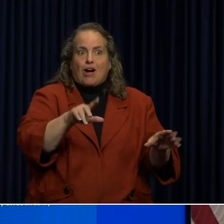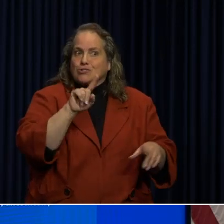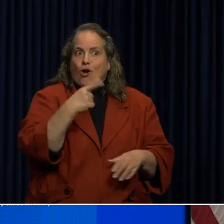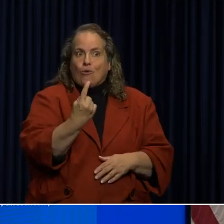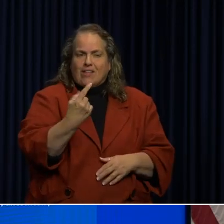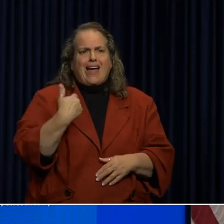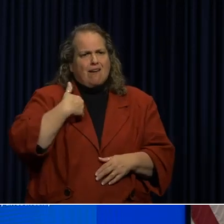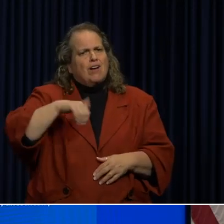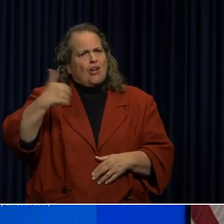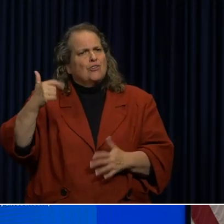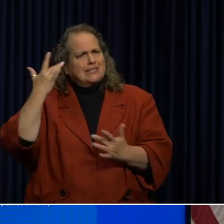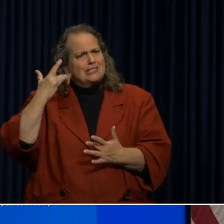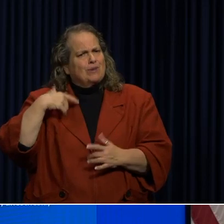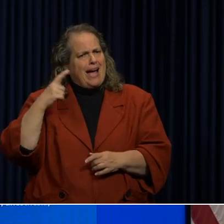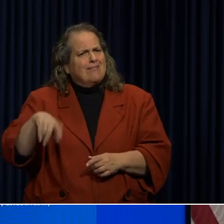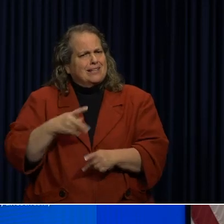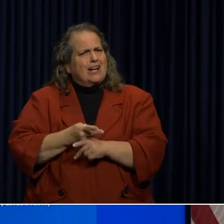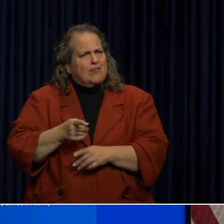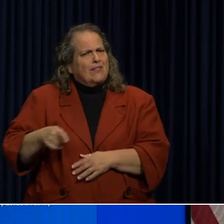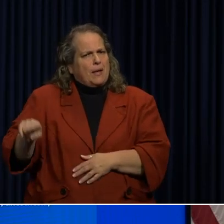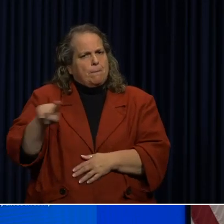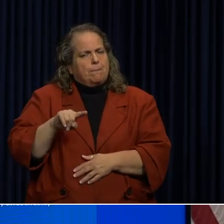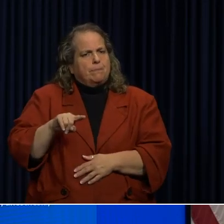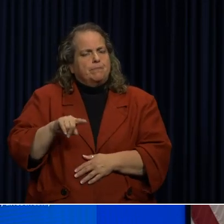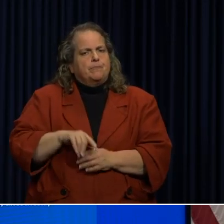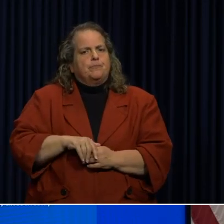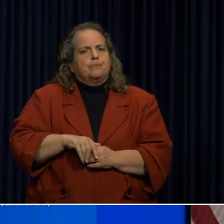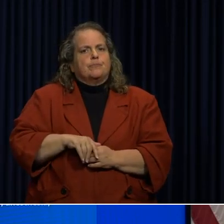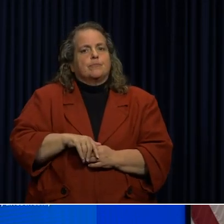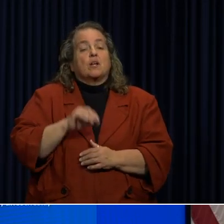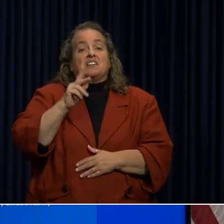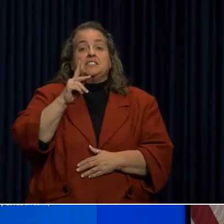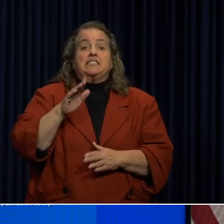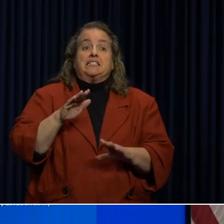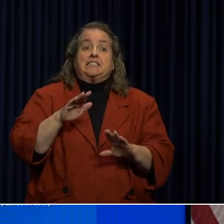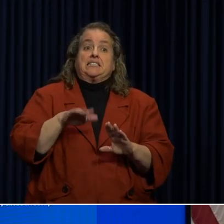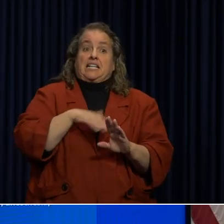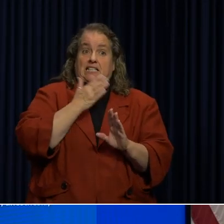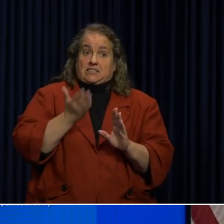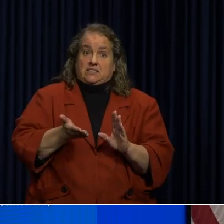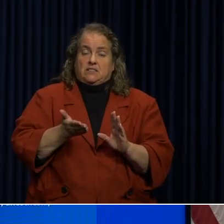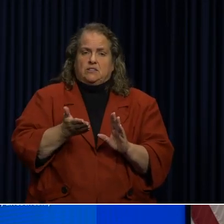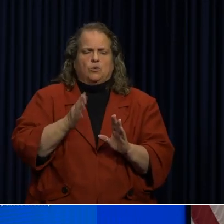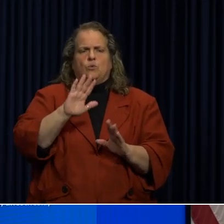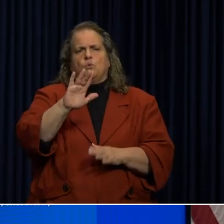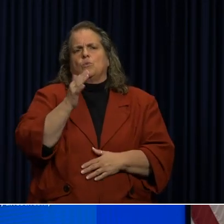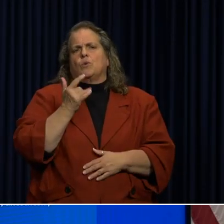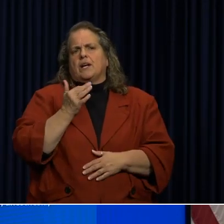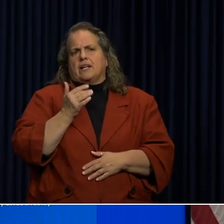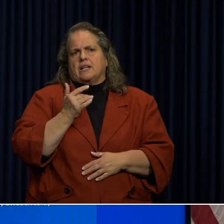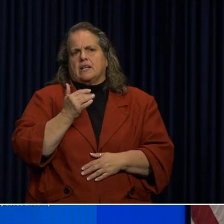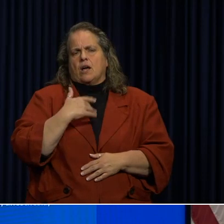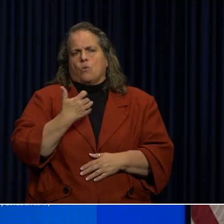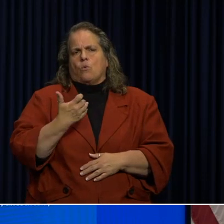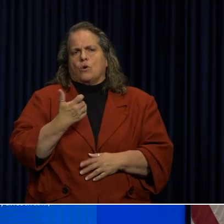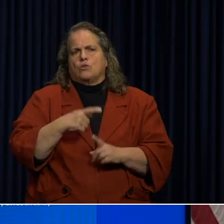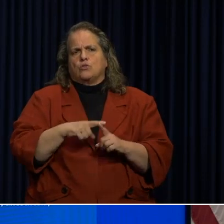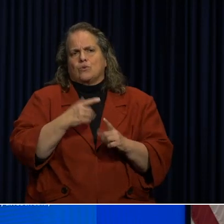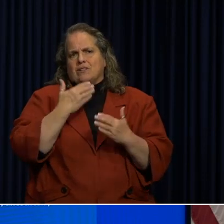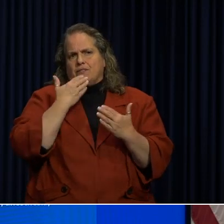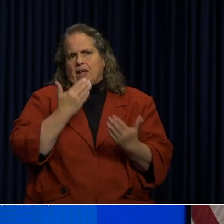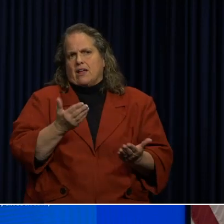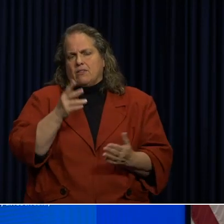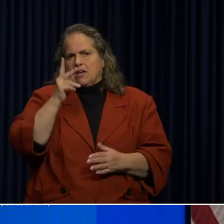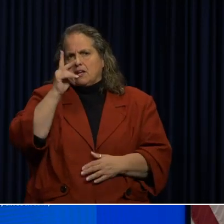right. Next, I want to talk a little bit about, before I do that, wanted to thank the